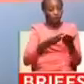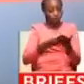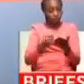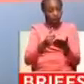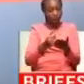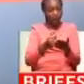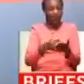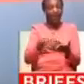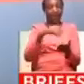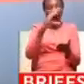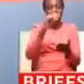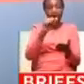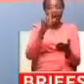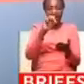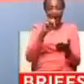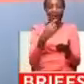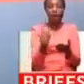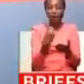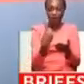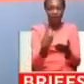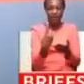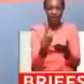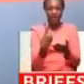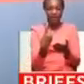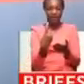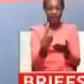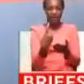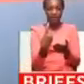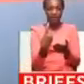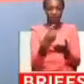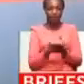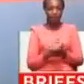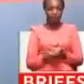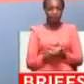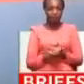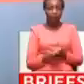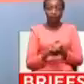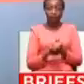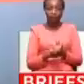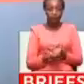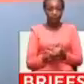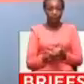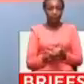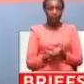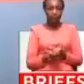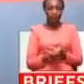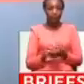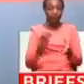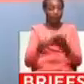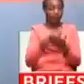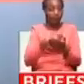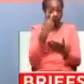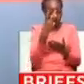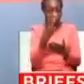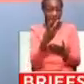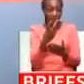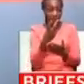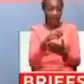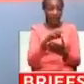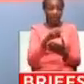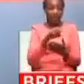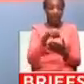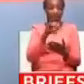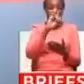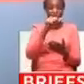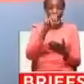a tinned can. Mm-hmm. It just needed to be sealed. Mm-hmm. Okay? So Zesta was just the only thing we found at the supermarket. Like, this is a